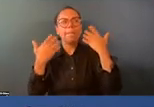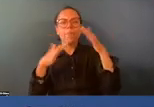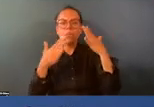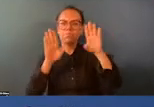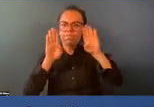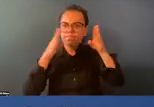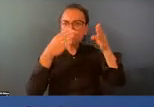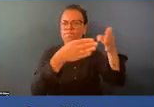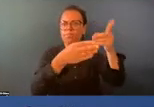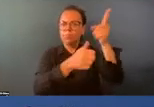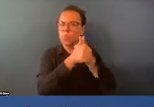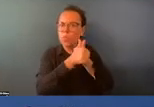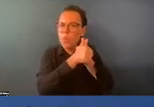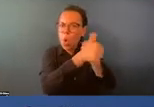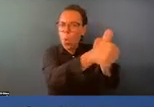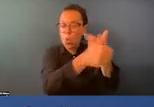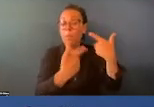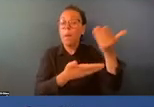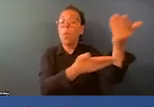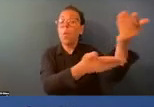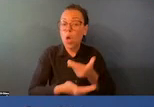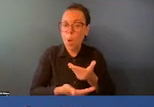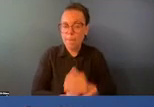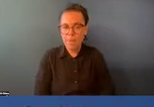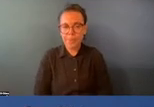Tajikistan. Welcome, Jamila.